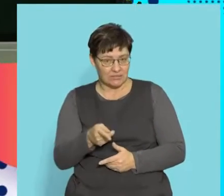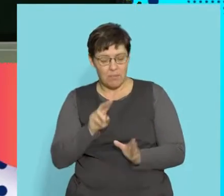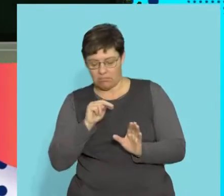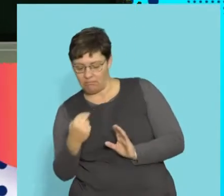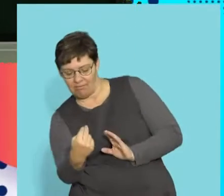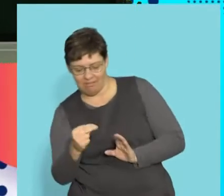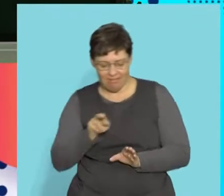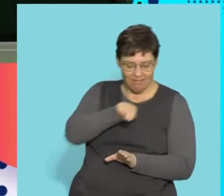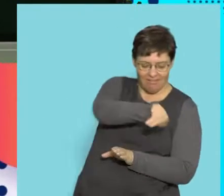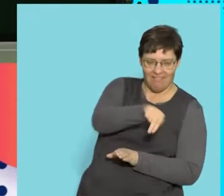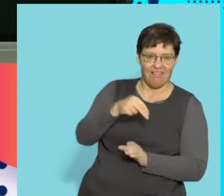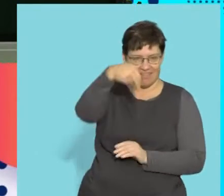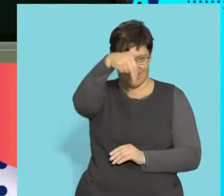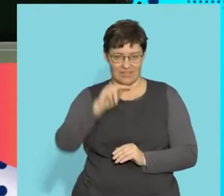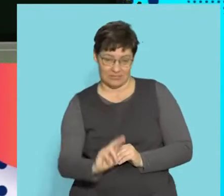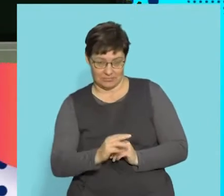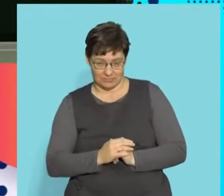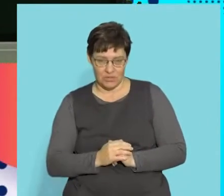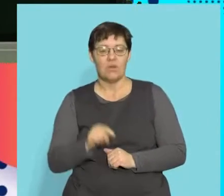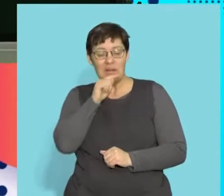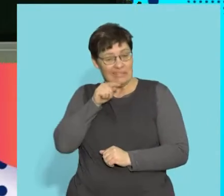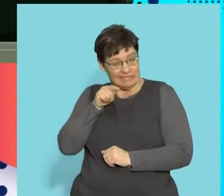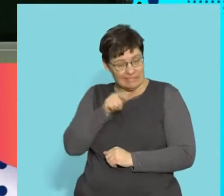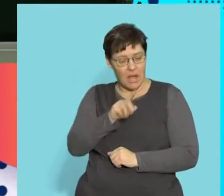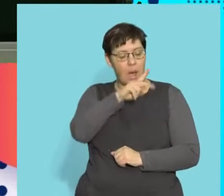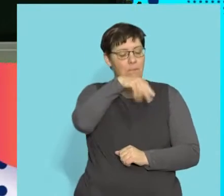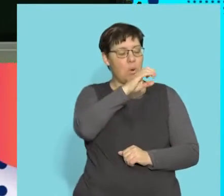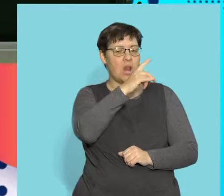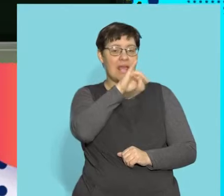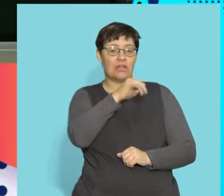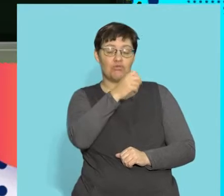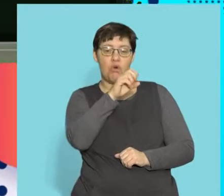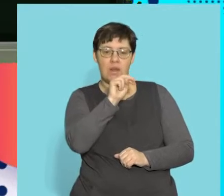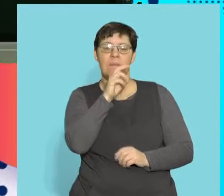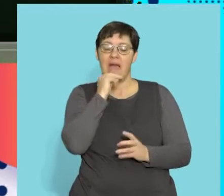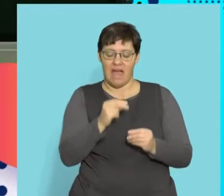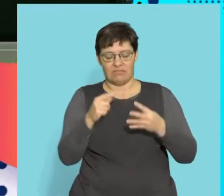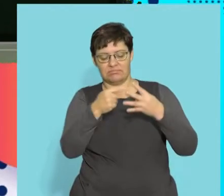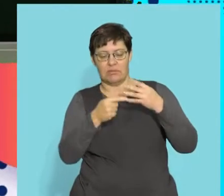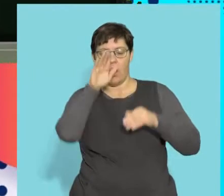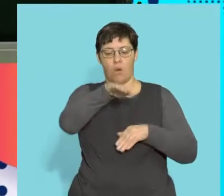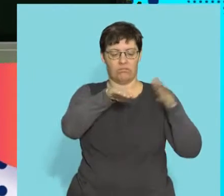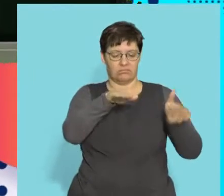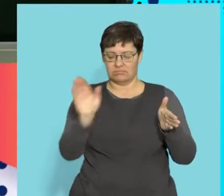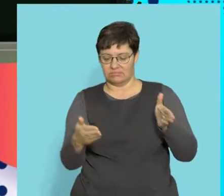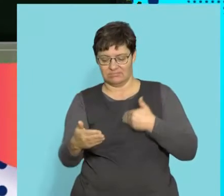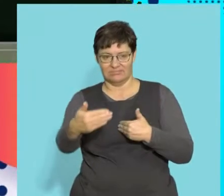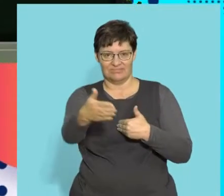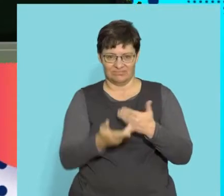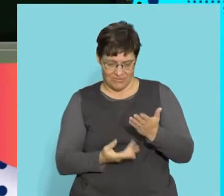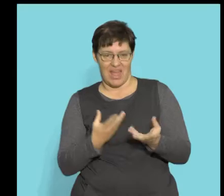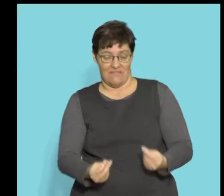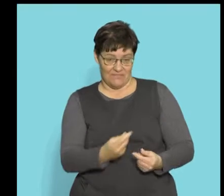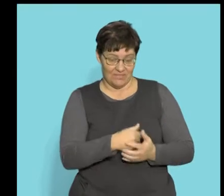is a three-dimensional shape that has multiple surfaces. Great, let's go to the next slide.